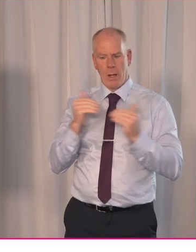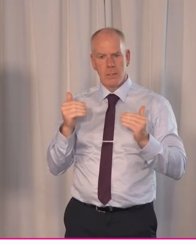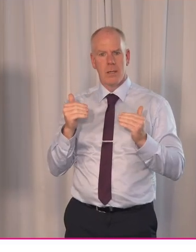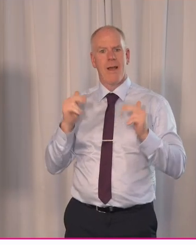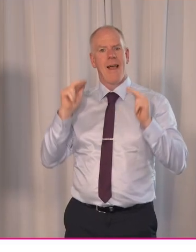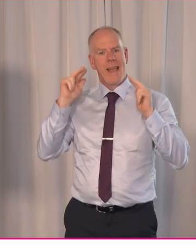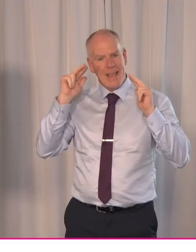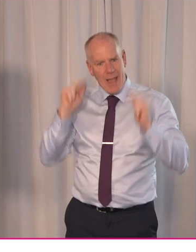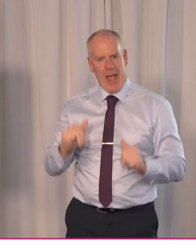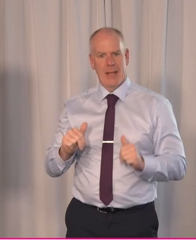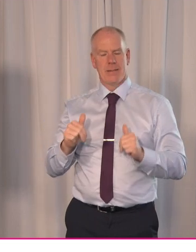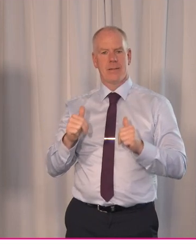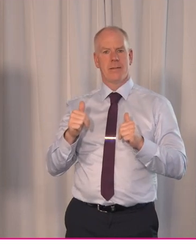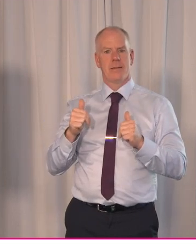can